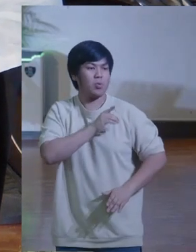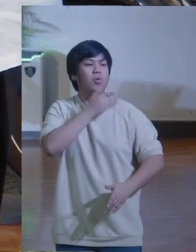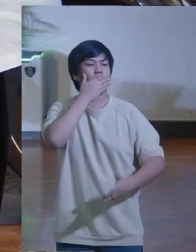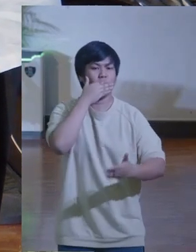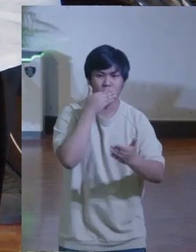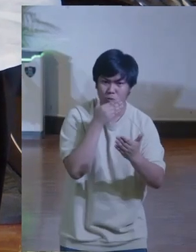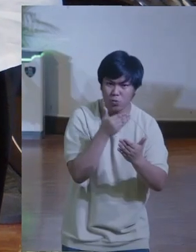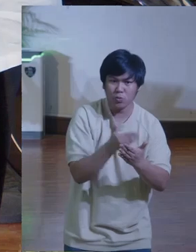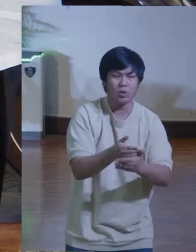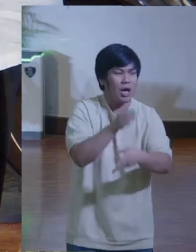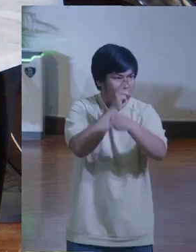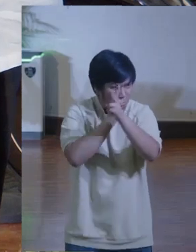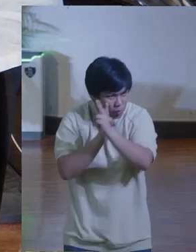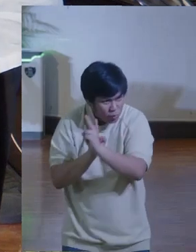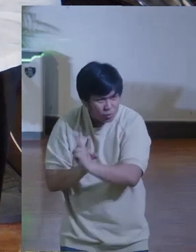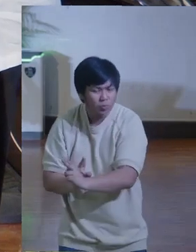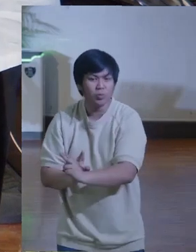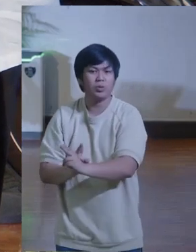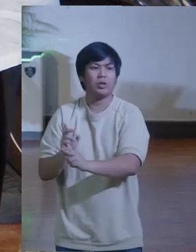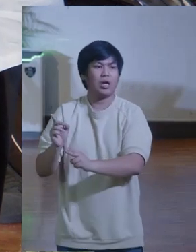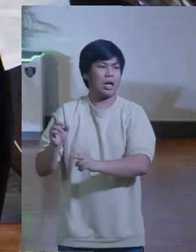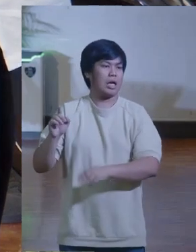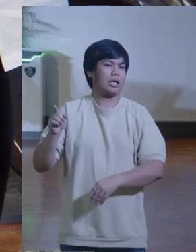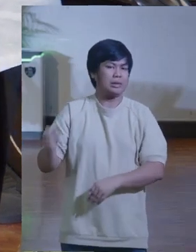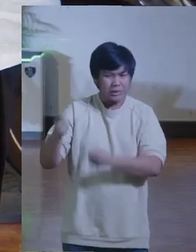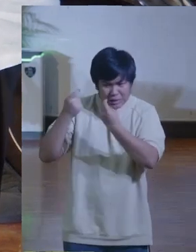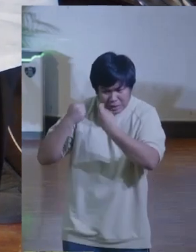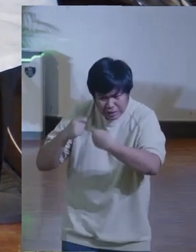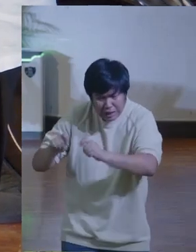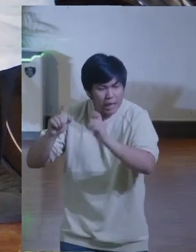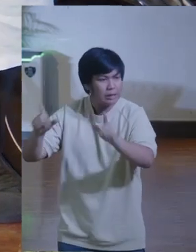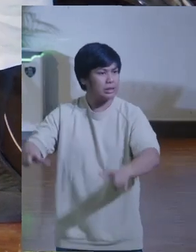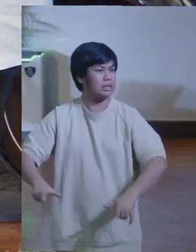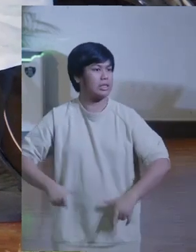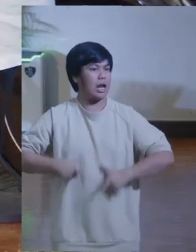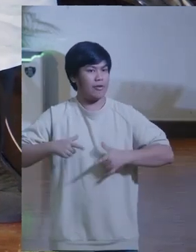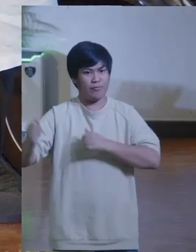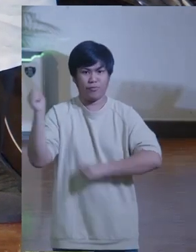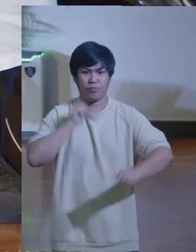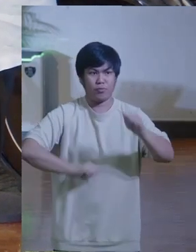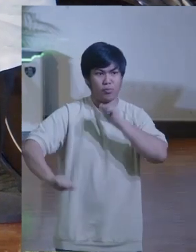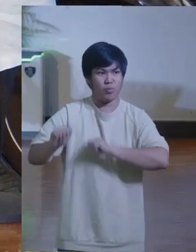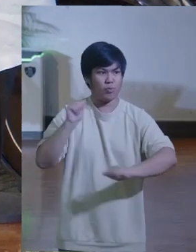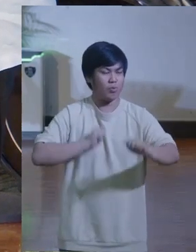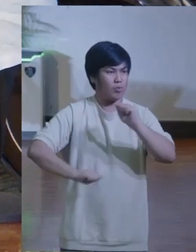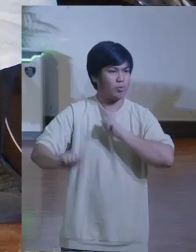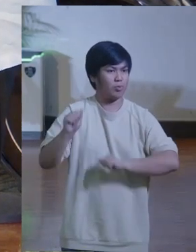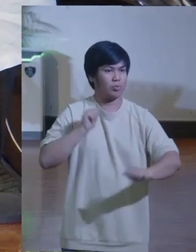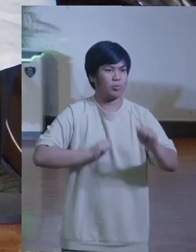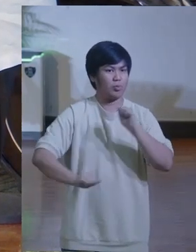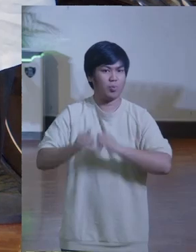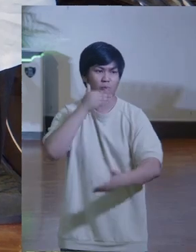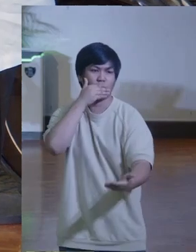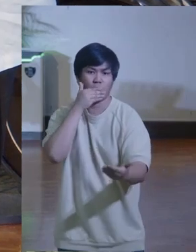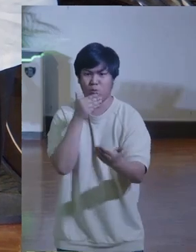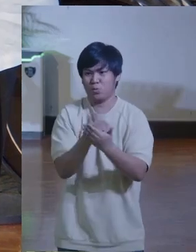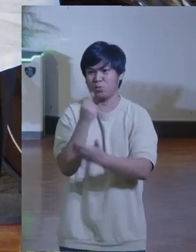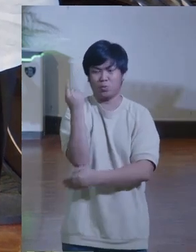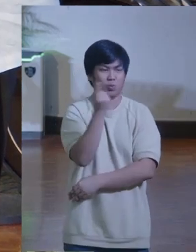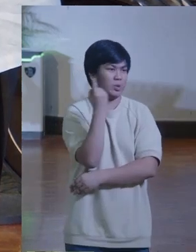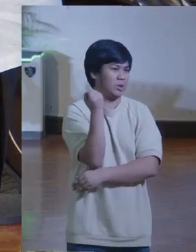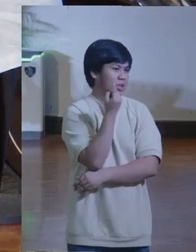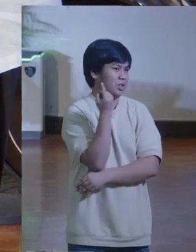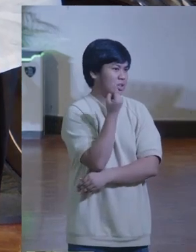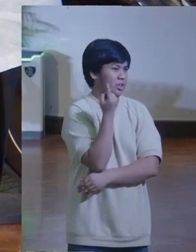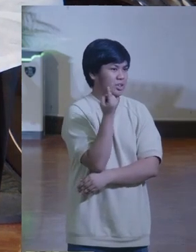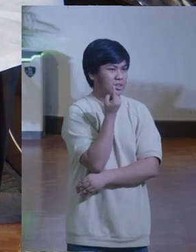heart and moved by grace, try in their actions to do His will as they know it through